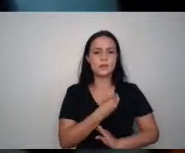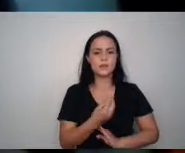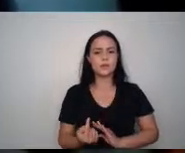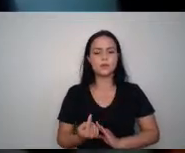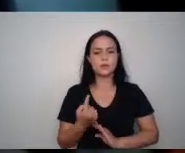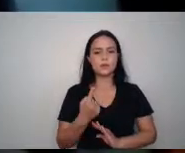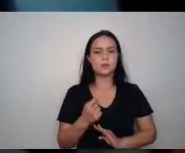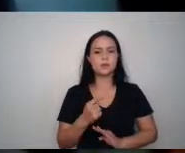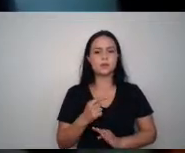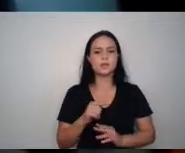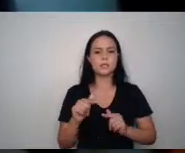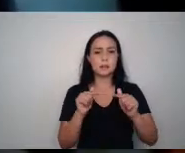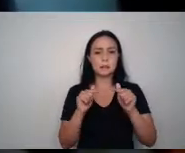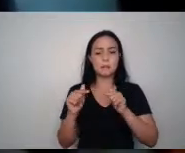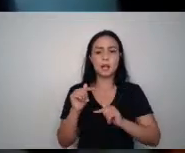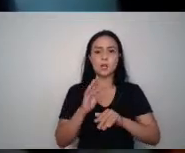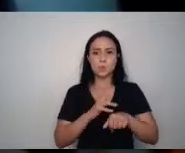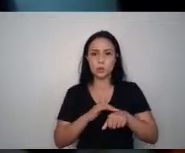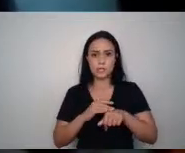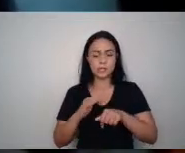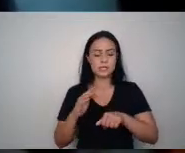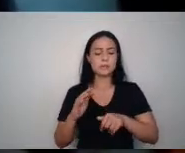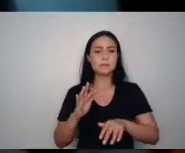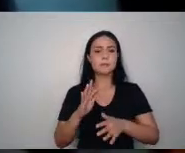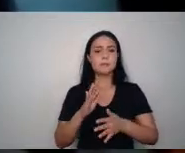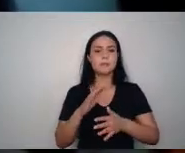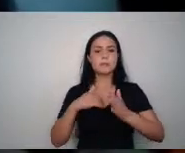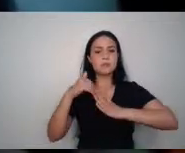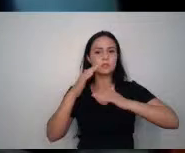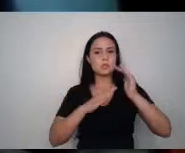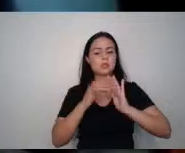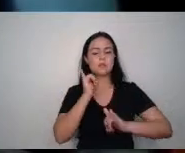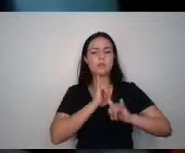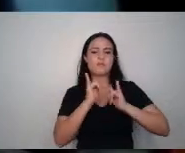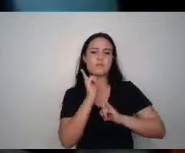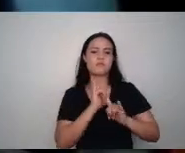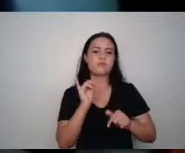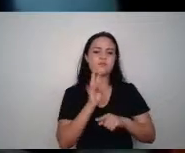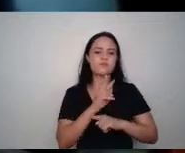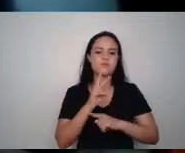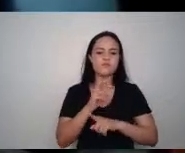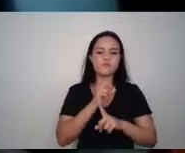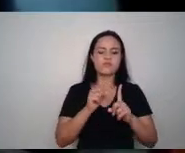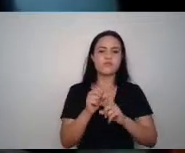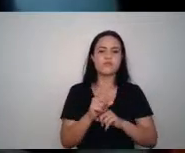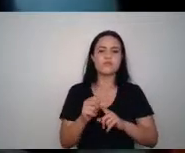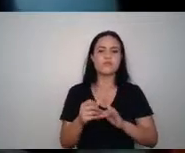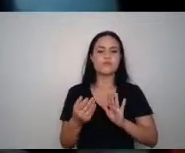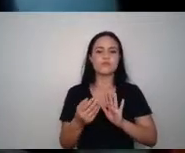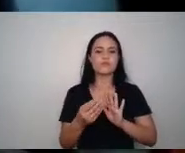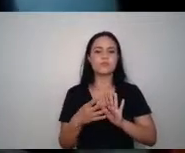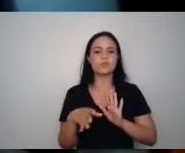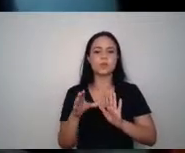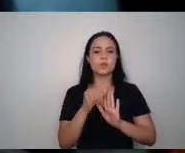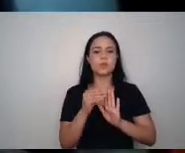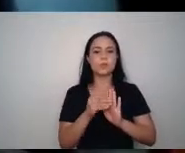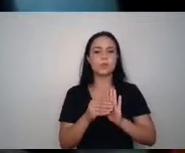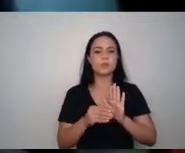receive compensation for diseases that are derived from working